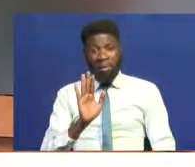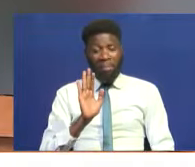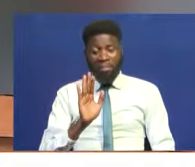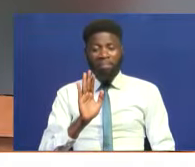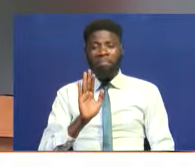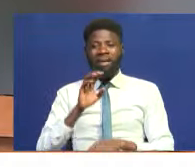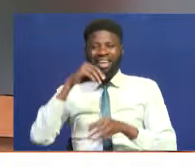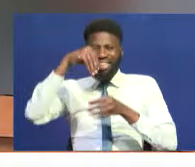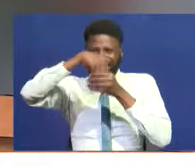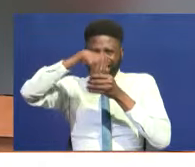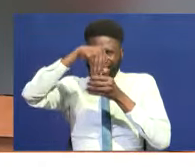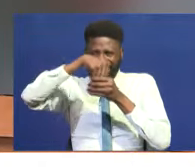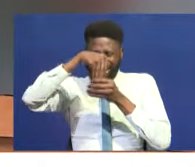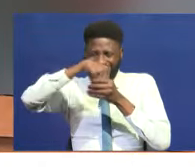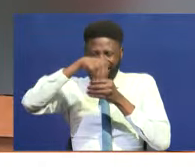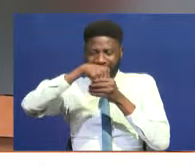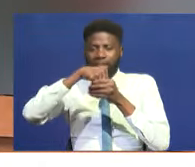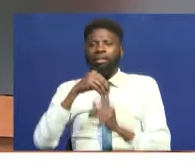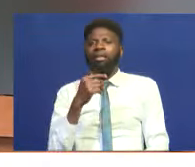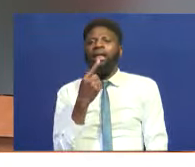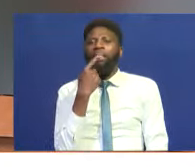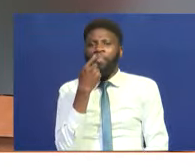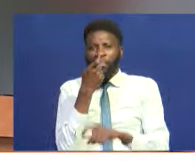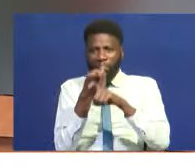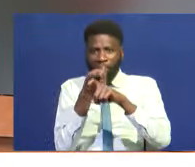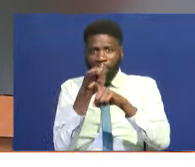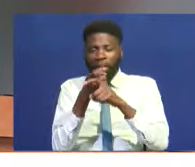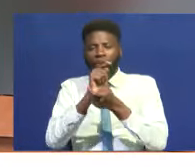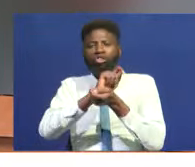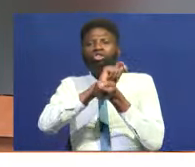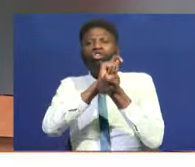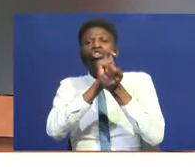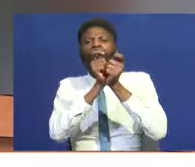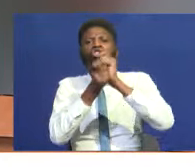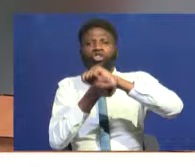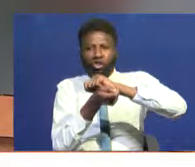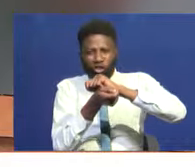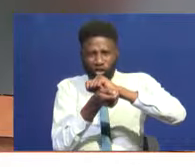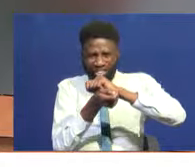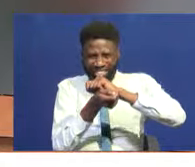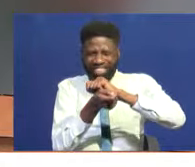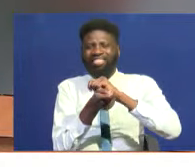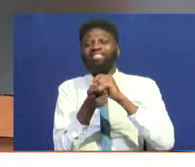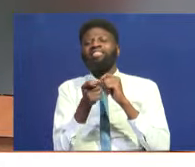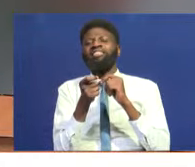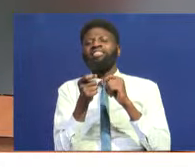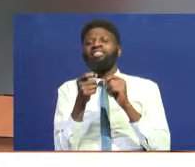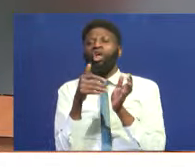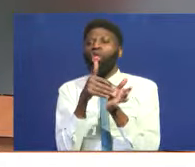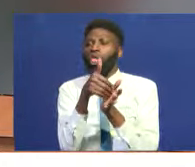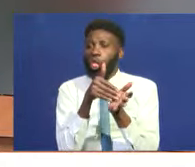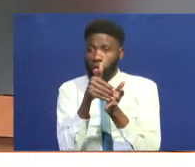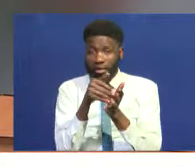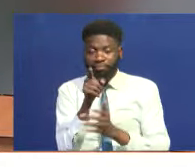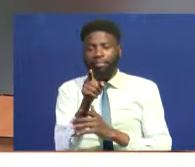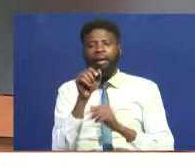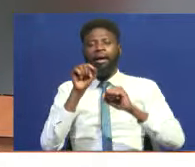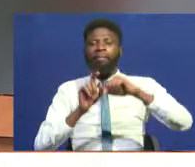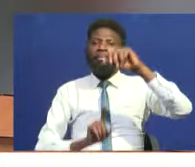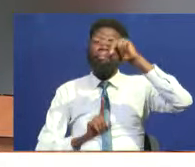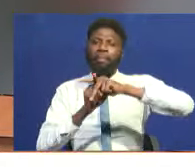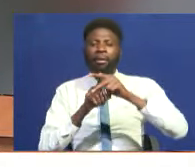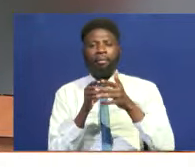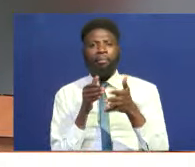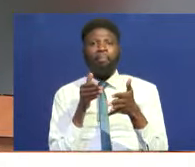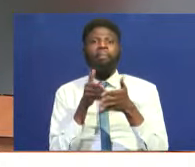clump together, causing the red blood cells to turn sickle-shaped. The sickle-shaped cells cause blockages in blood